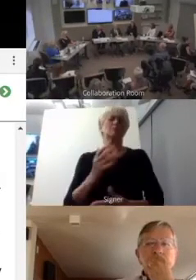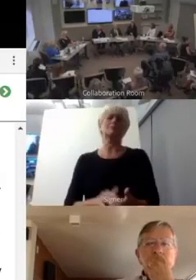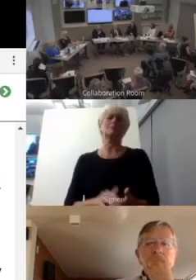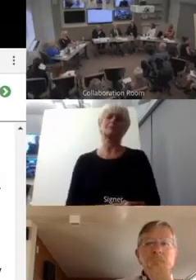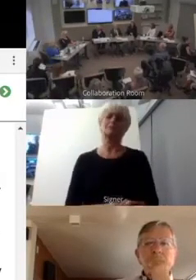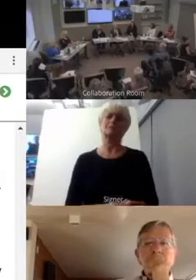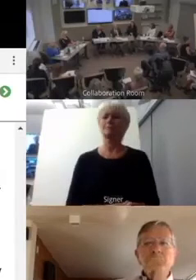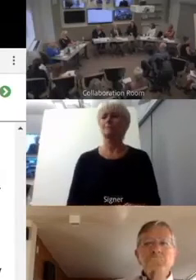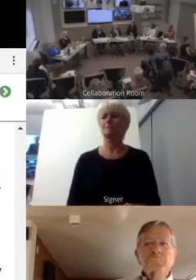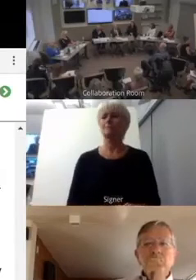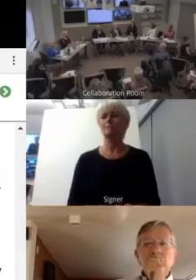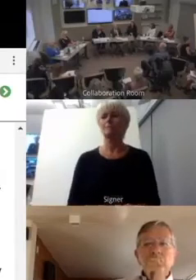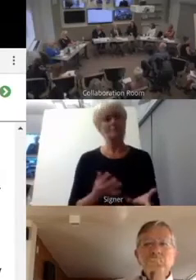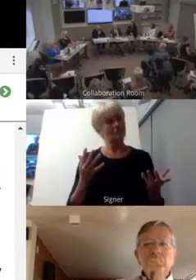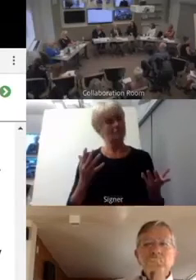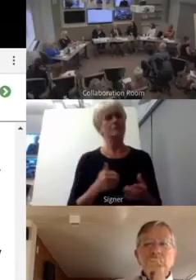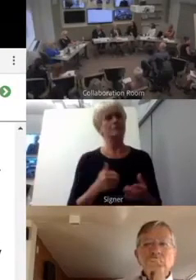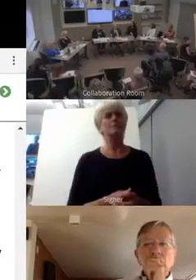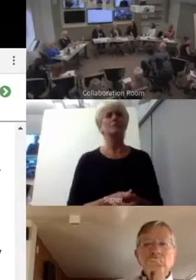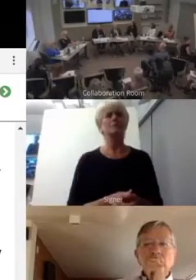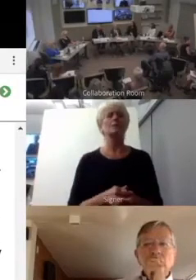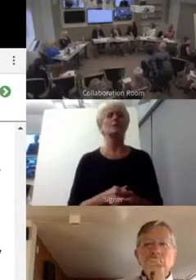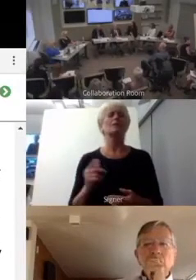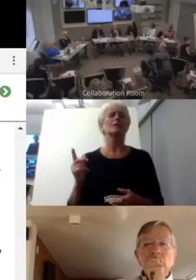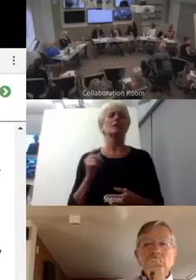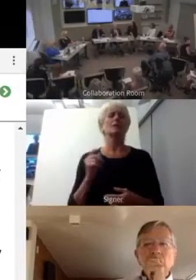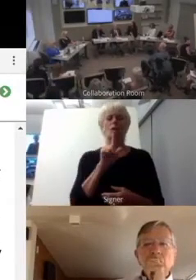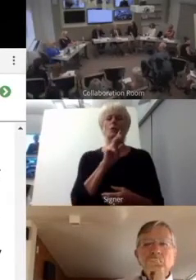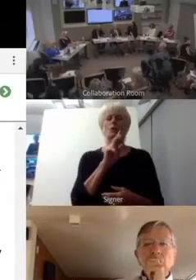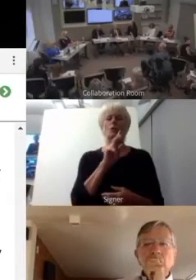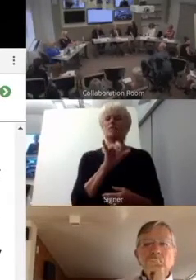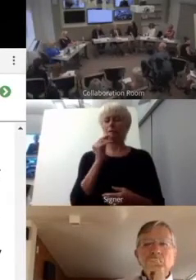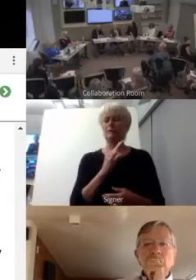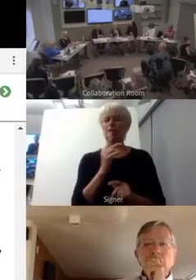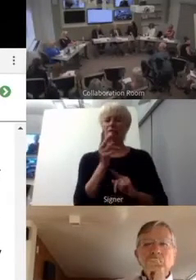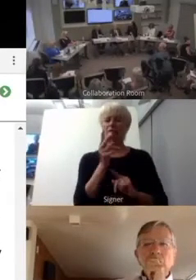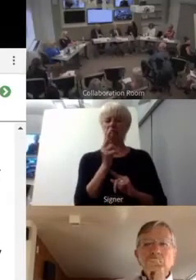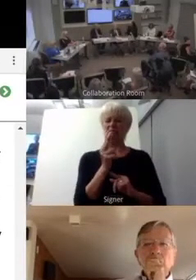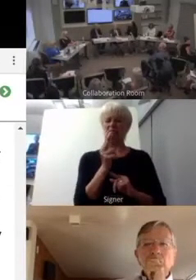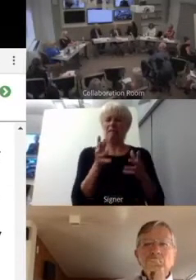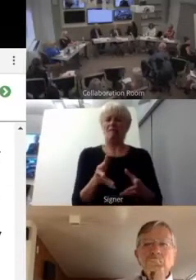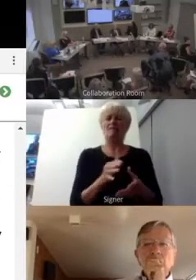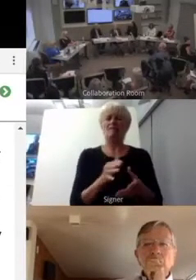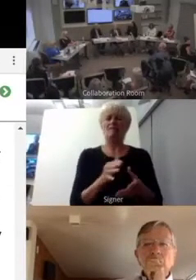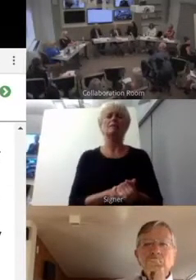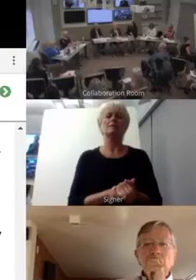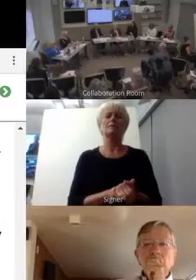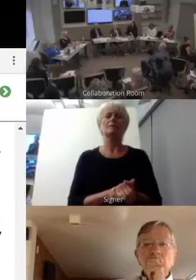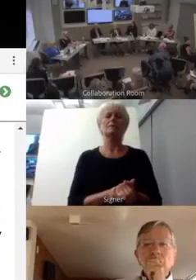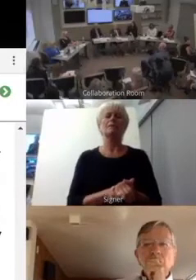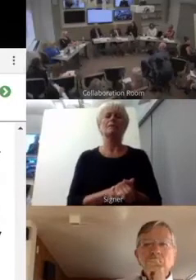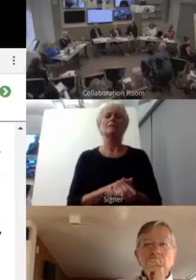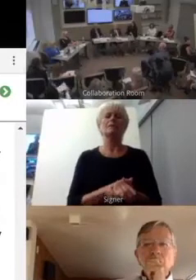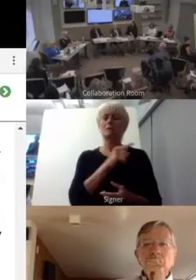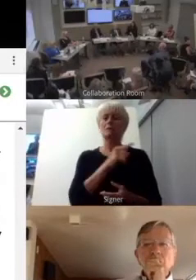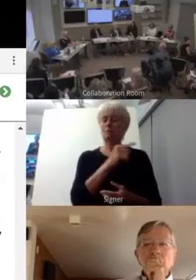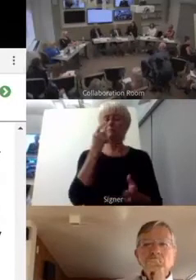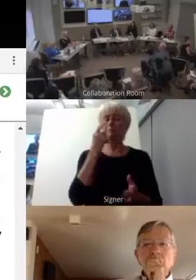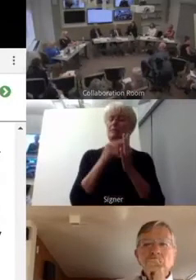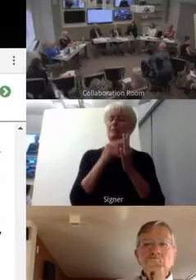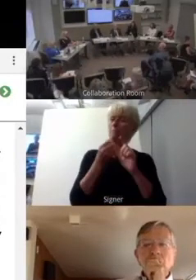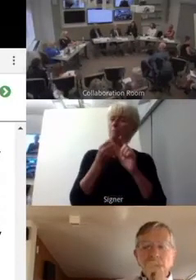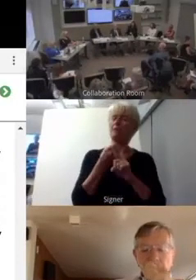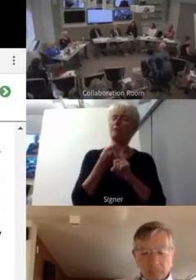Lucy, can you, we just got a couple of more minutes left. You've seen an impact. Have any other organizations adopted